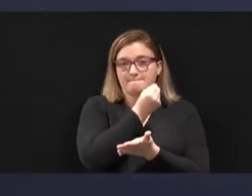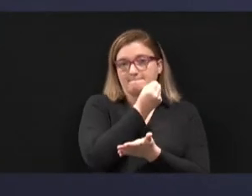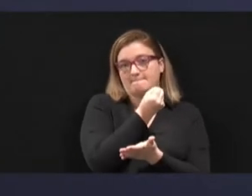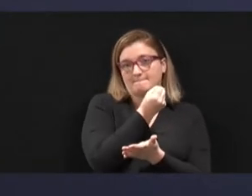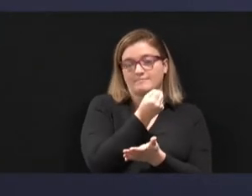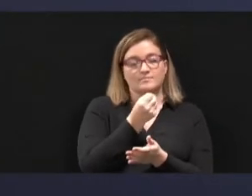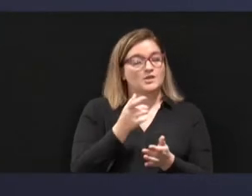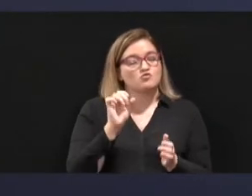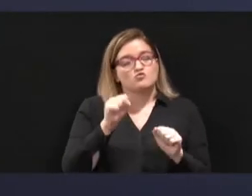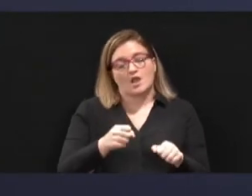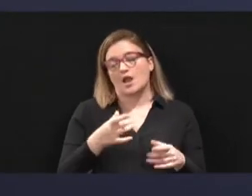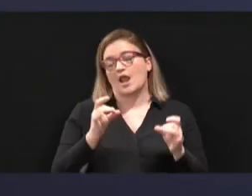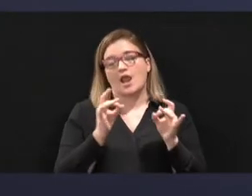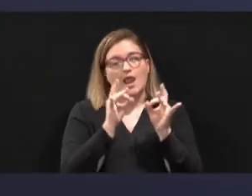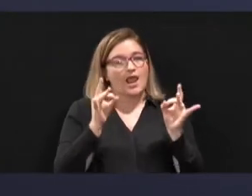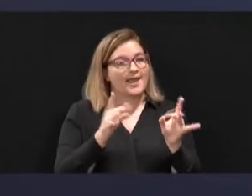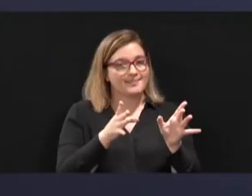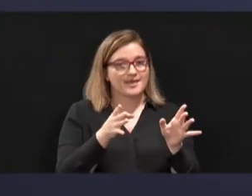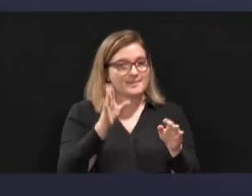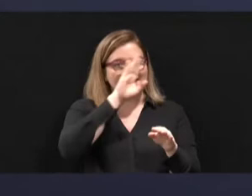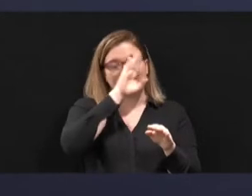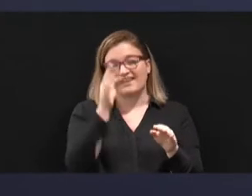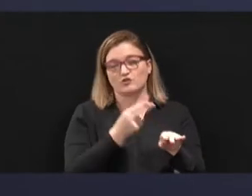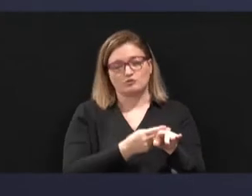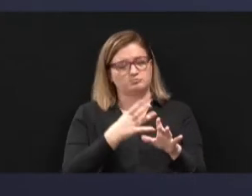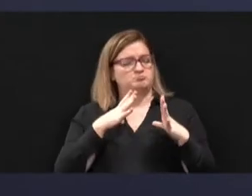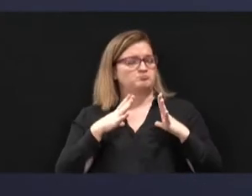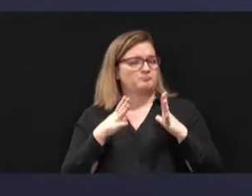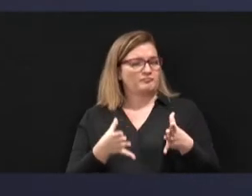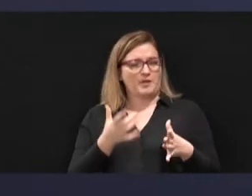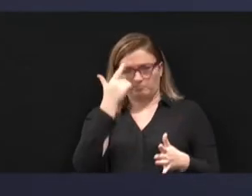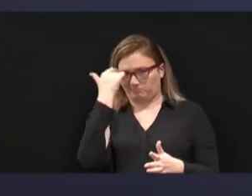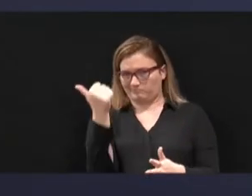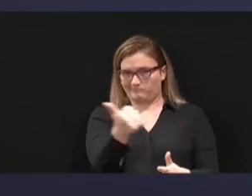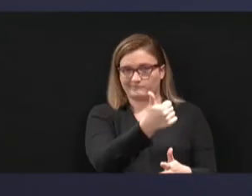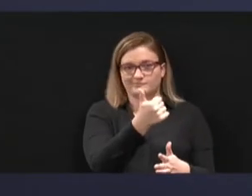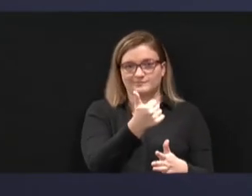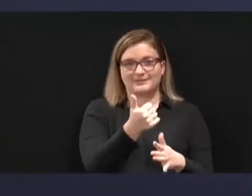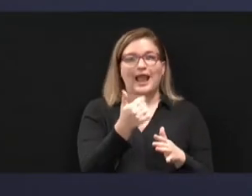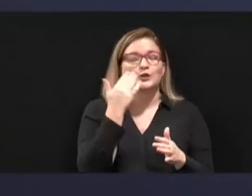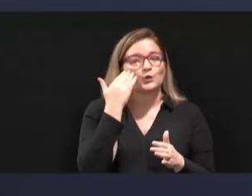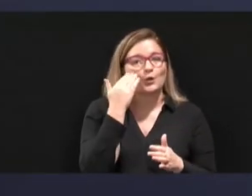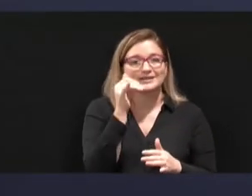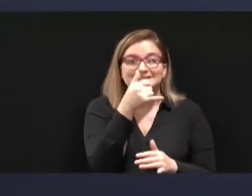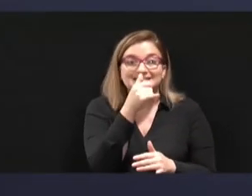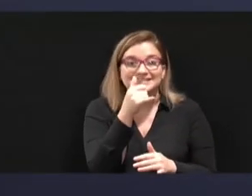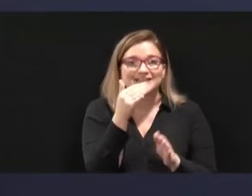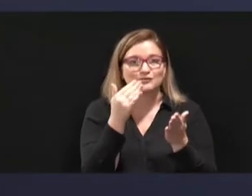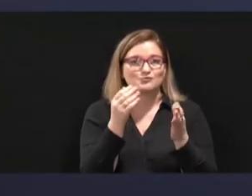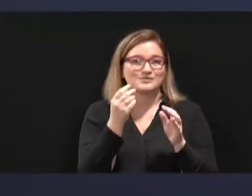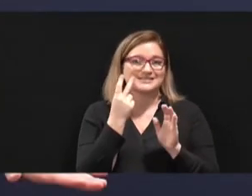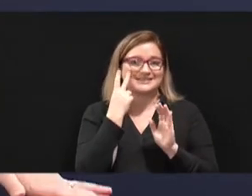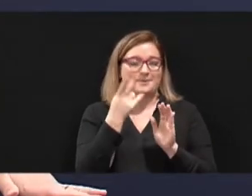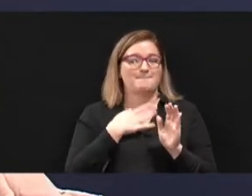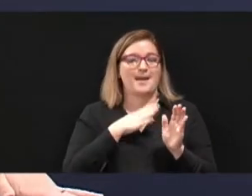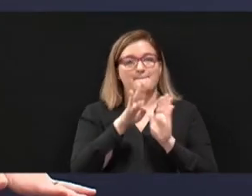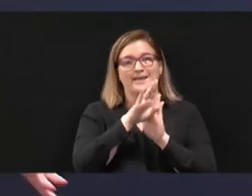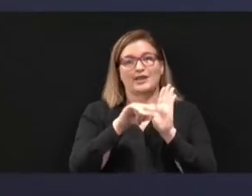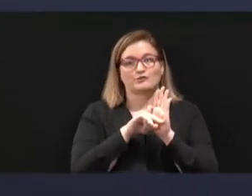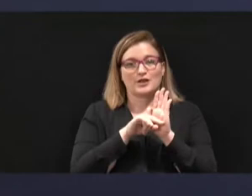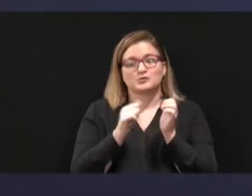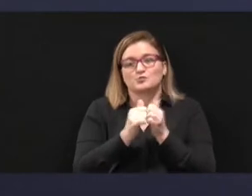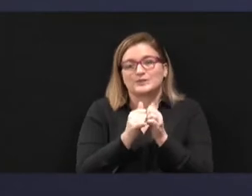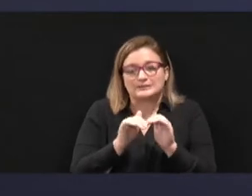them and never use them. That's just fine. They're very silly. If you can tell, my background is with little bitty kids.